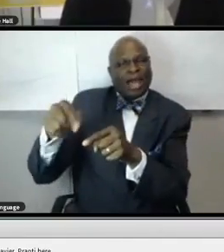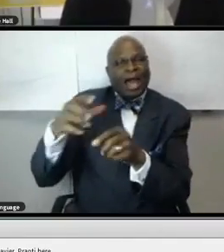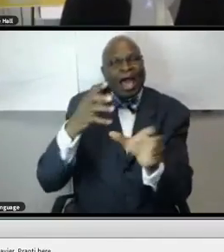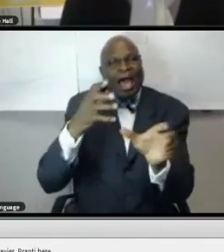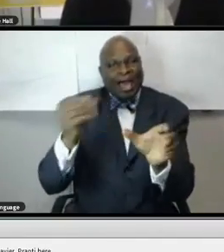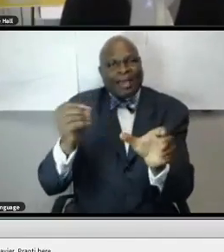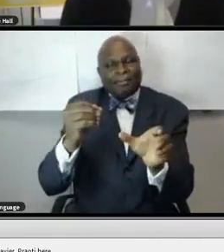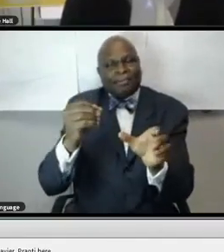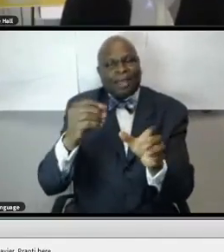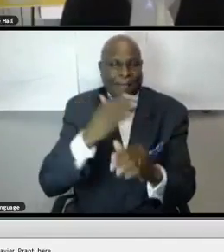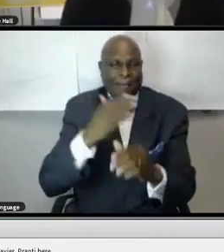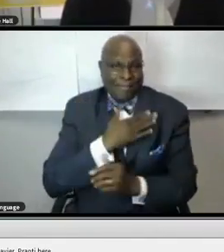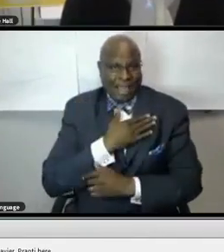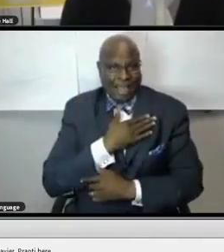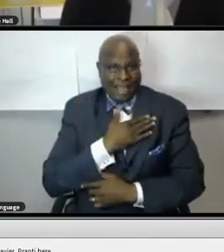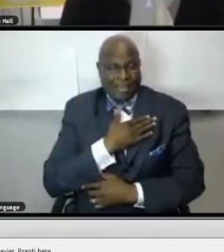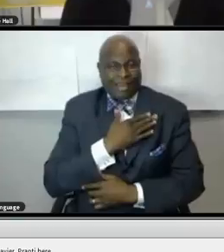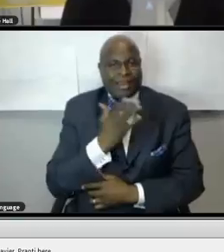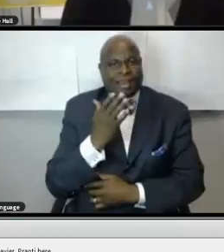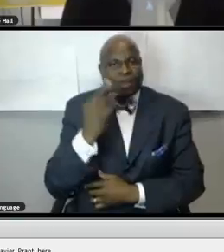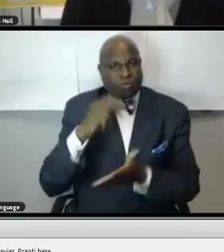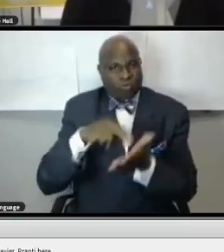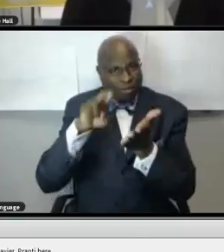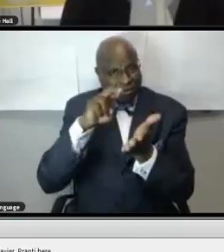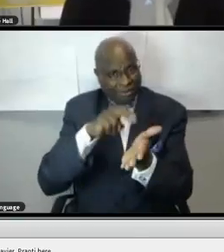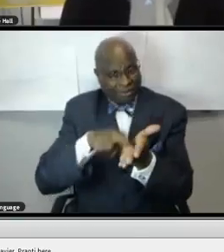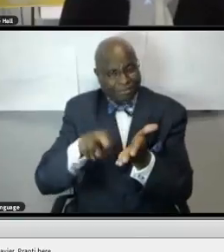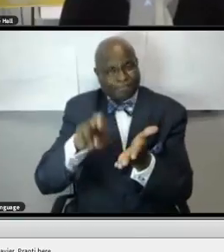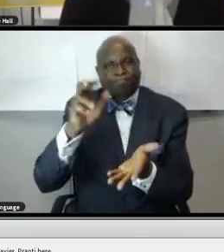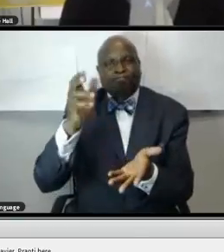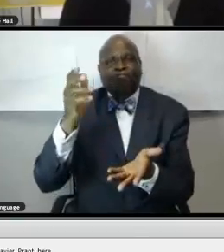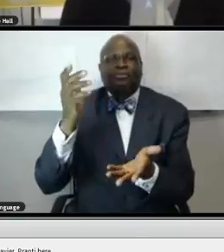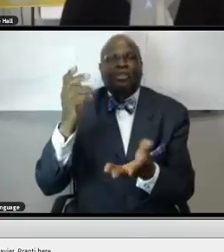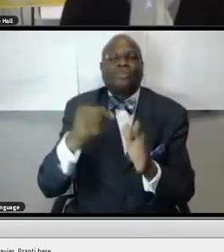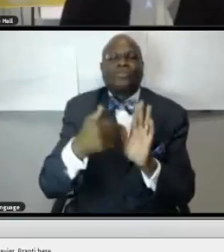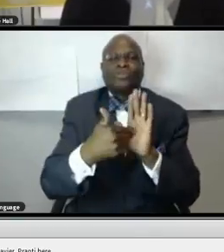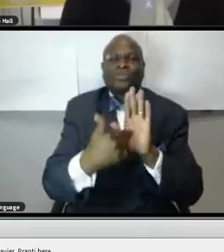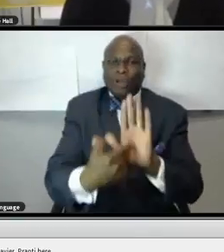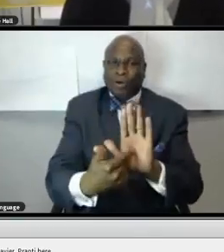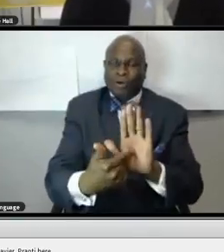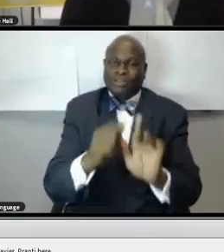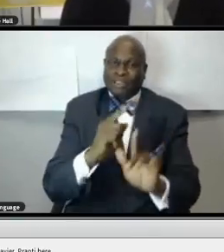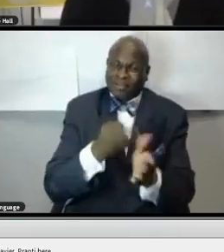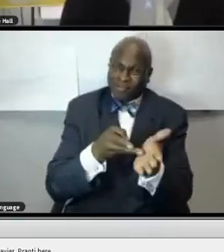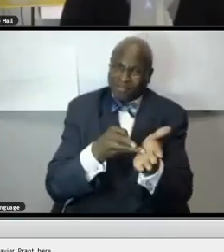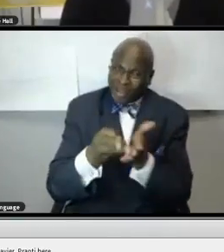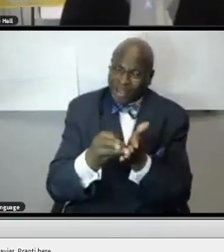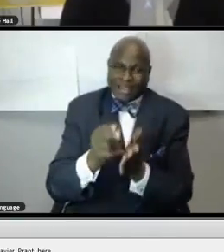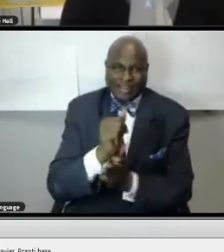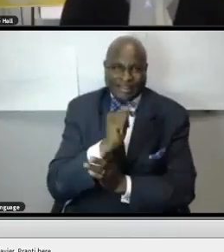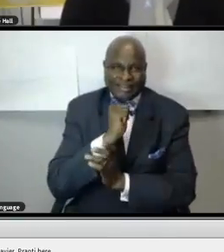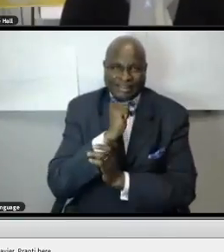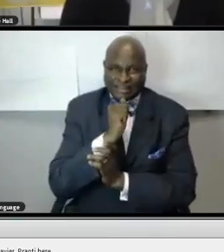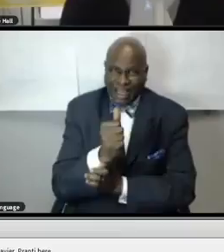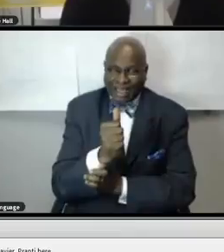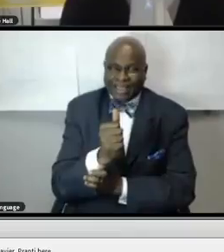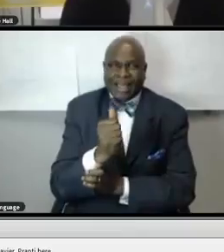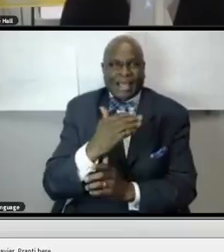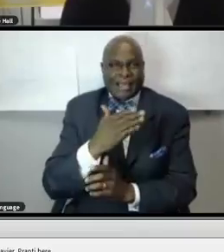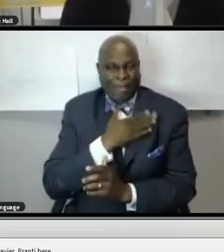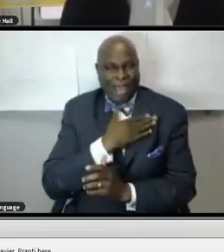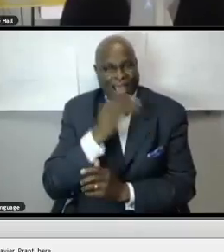and my research indicates that in fact it is not, in my